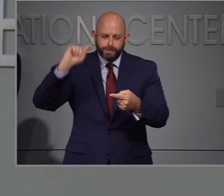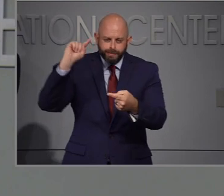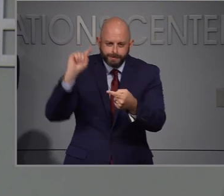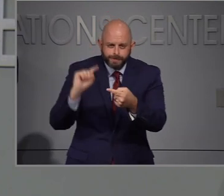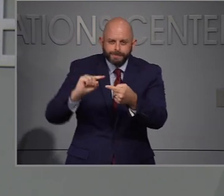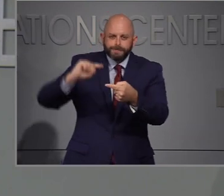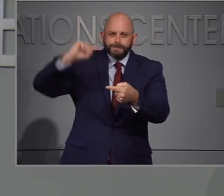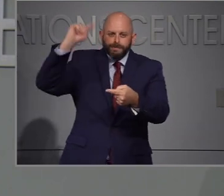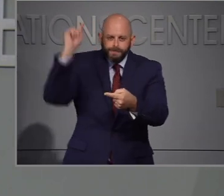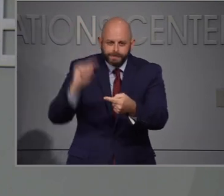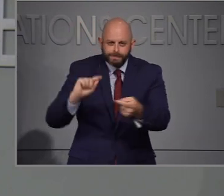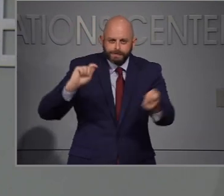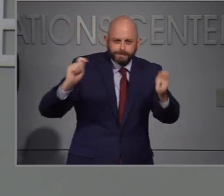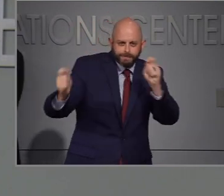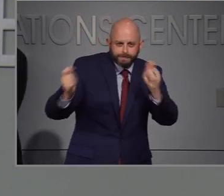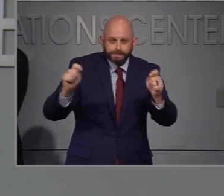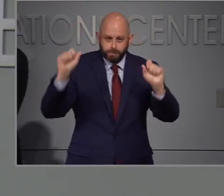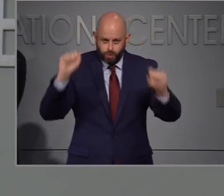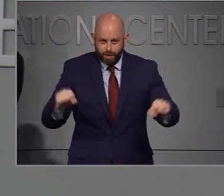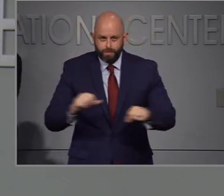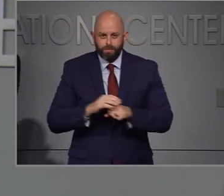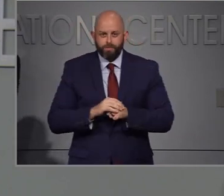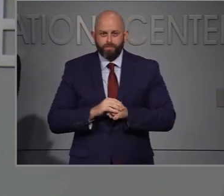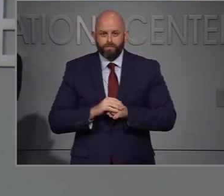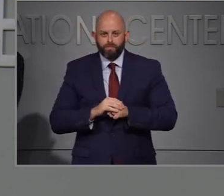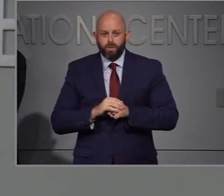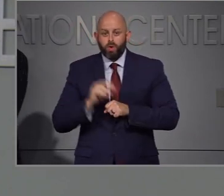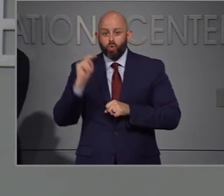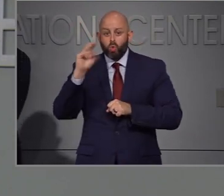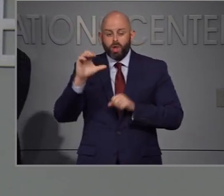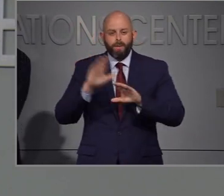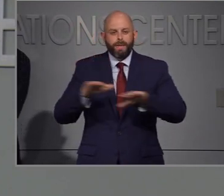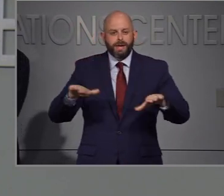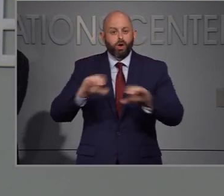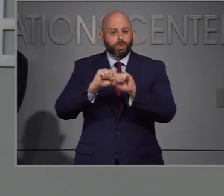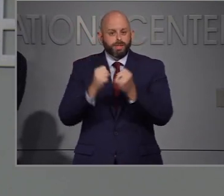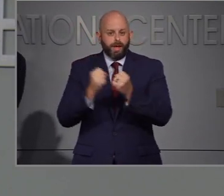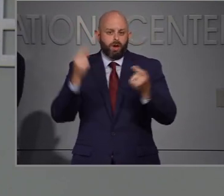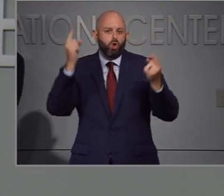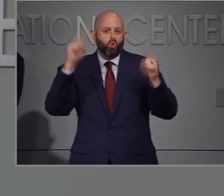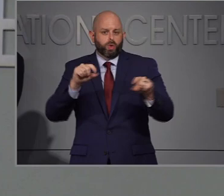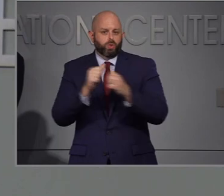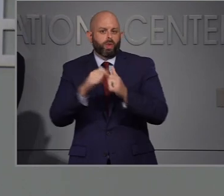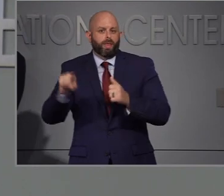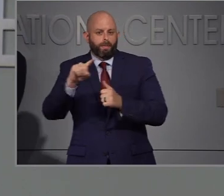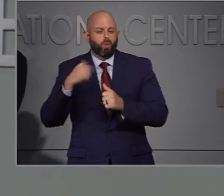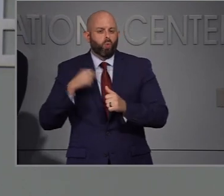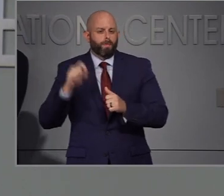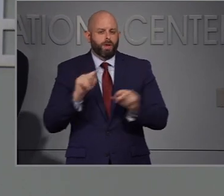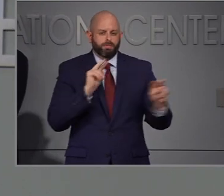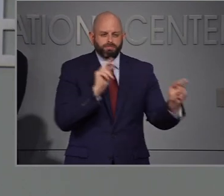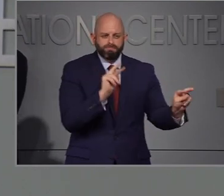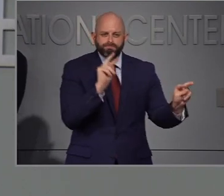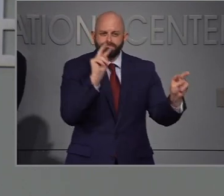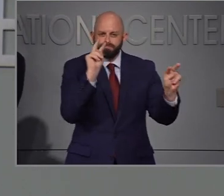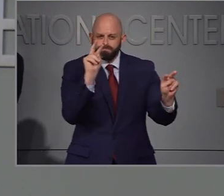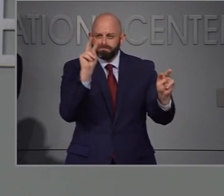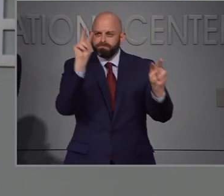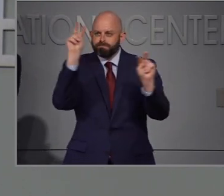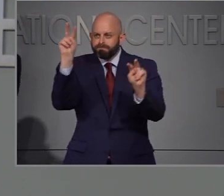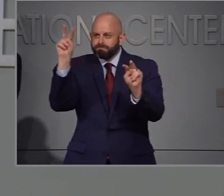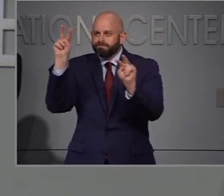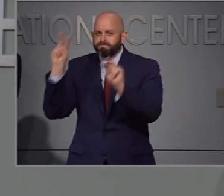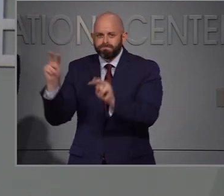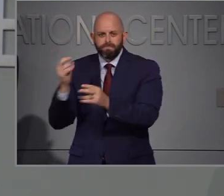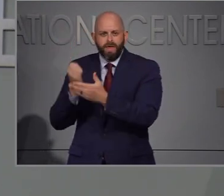leadership of the North Carolina Pediatric Society agrees. We must use the evidence and research we have to make the